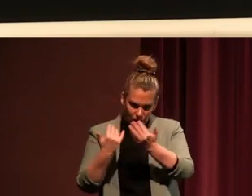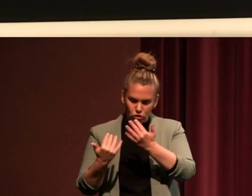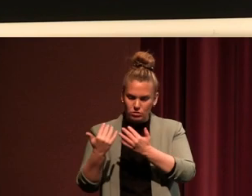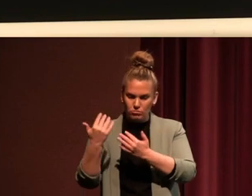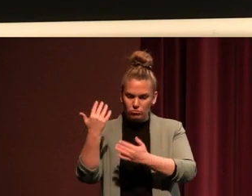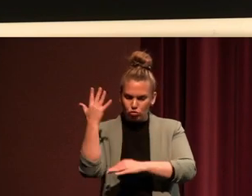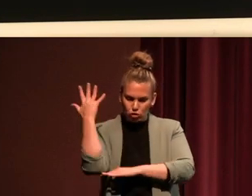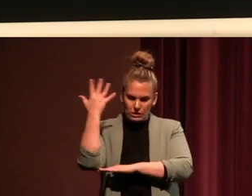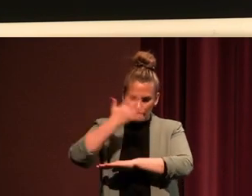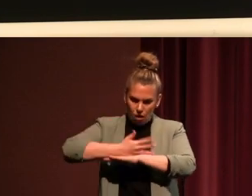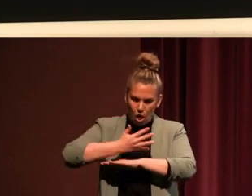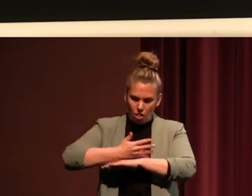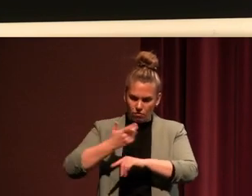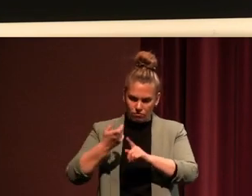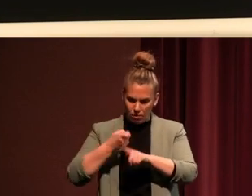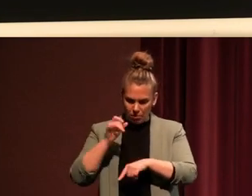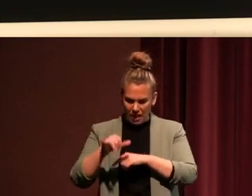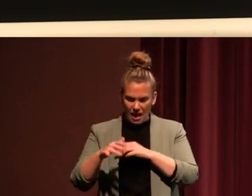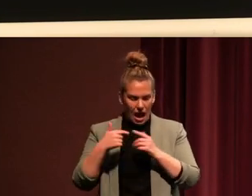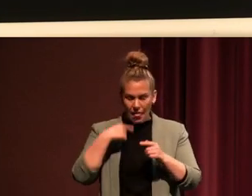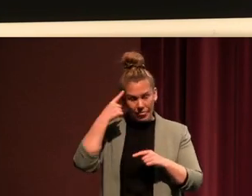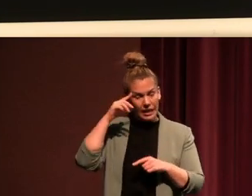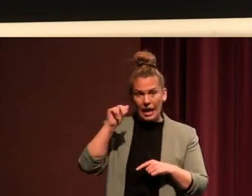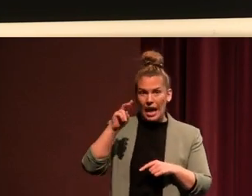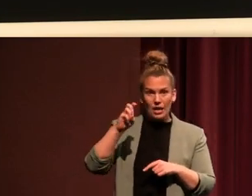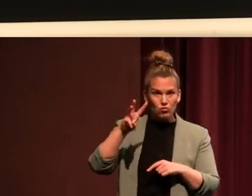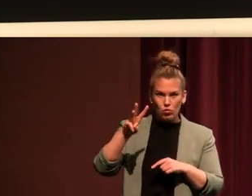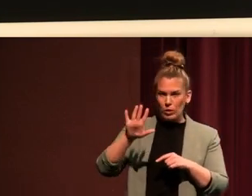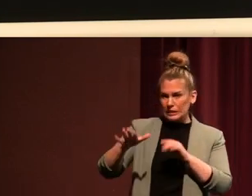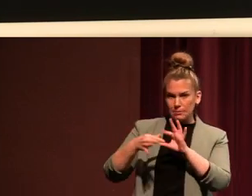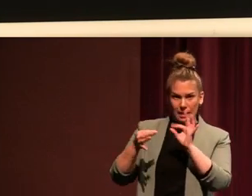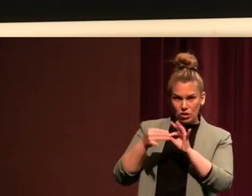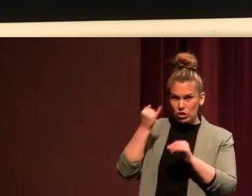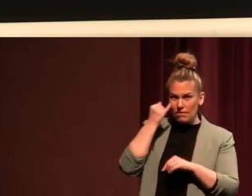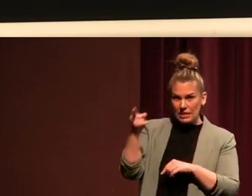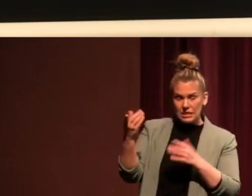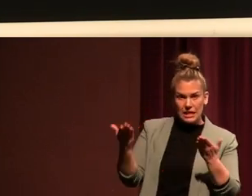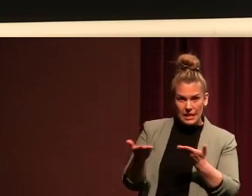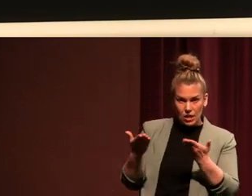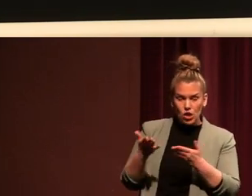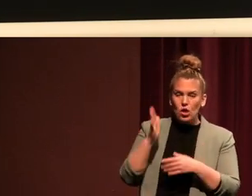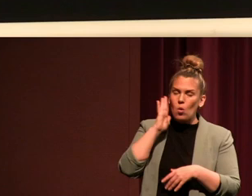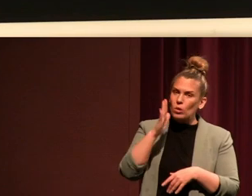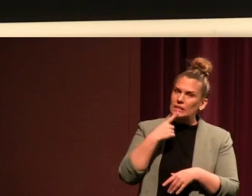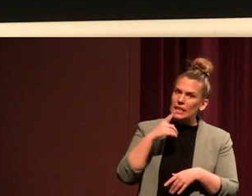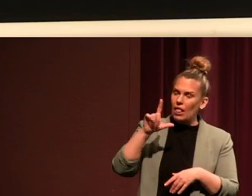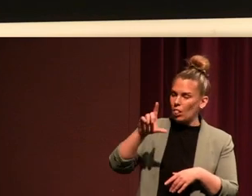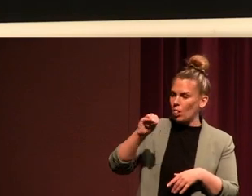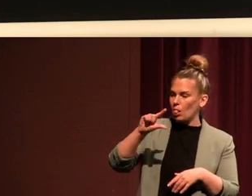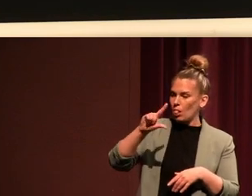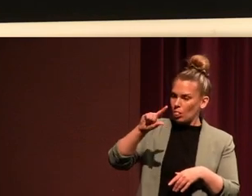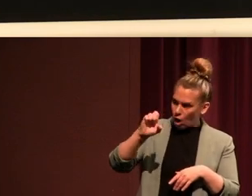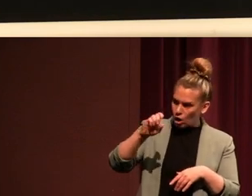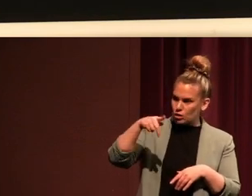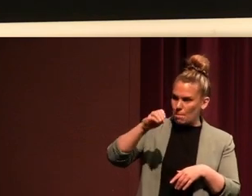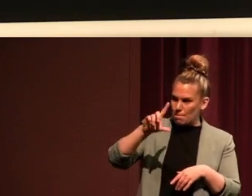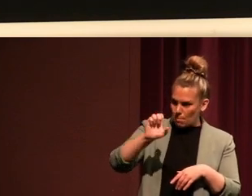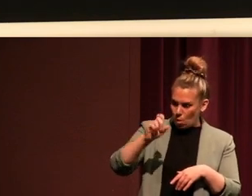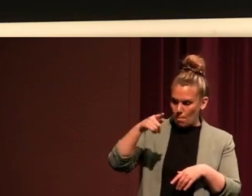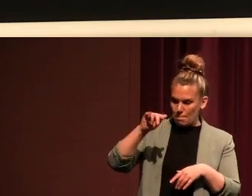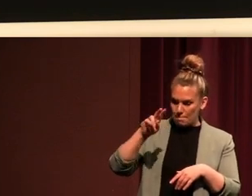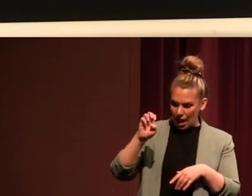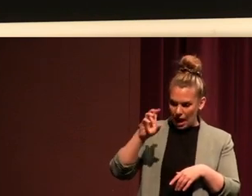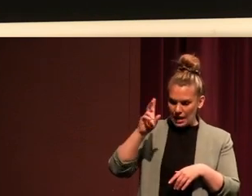fire exclusion. I think Andrew's major message, if he were here, would simply be that lodgepole pine fire history and